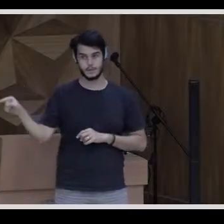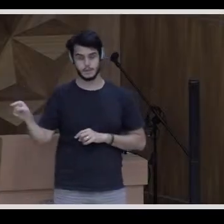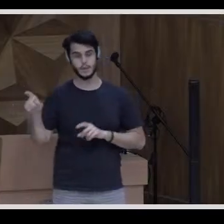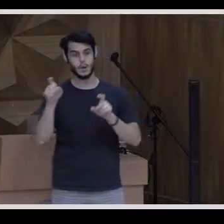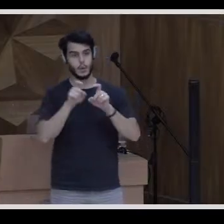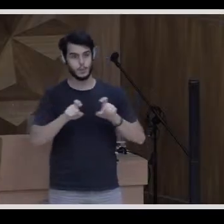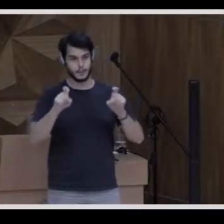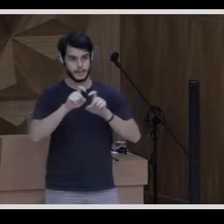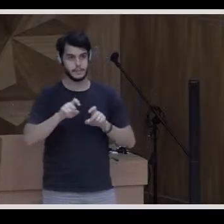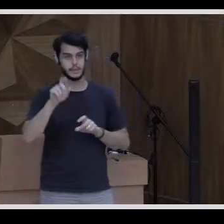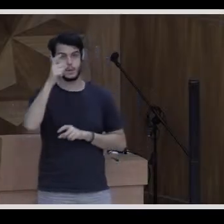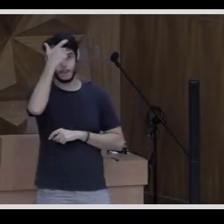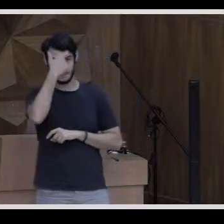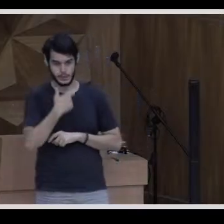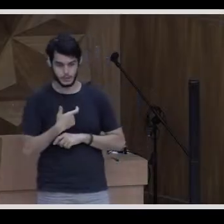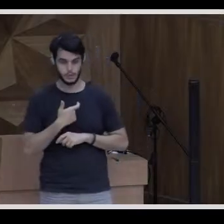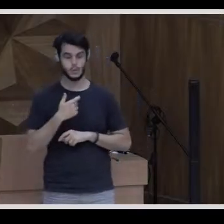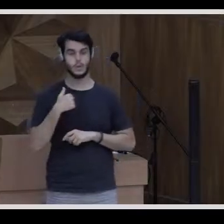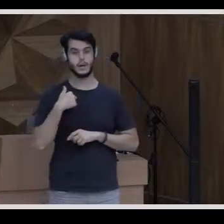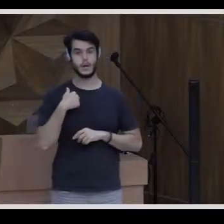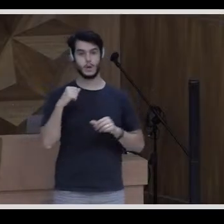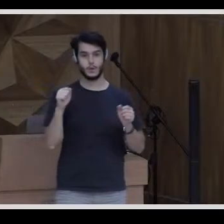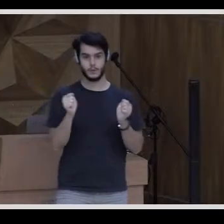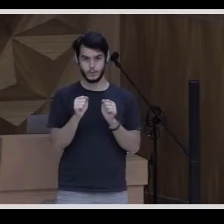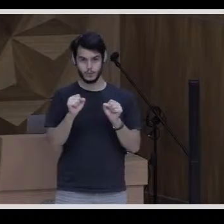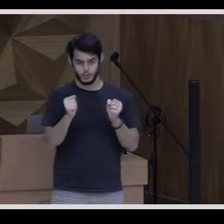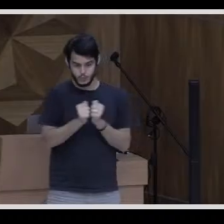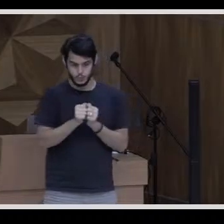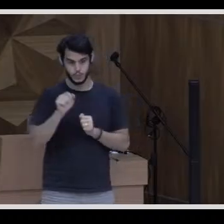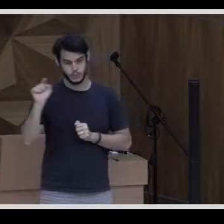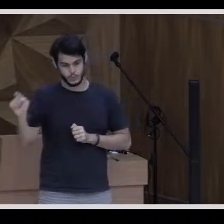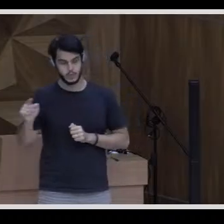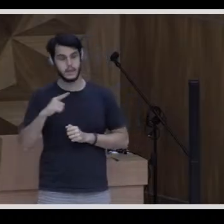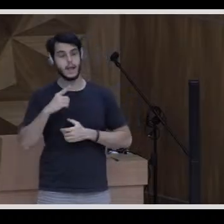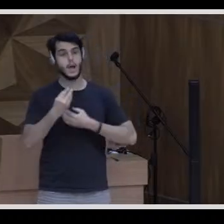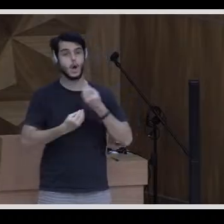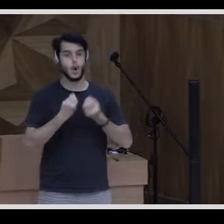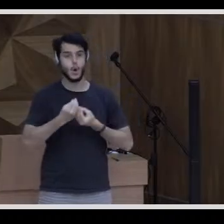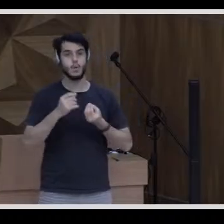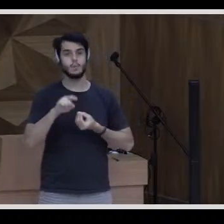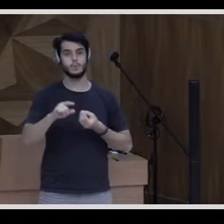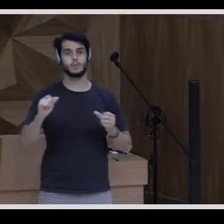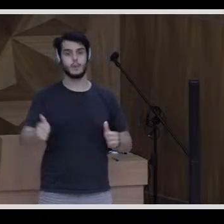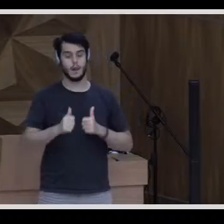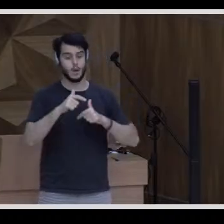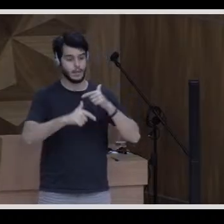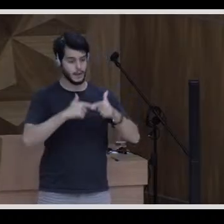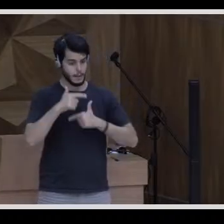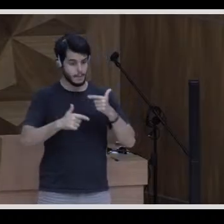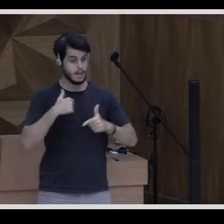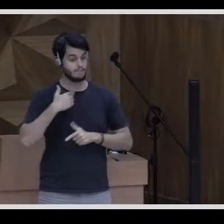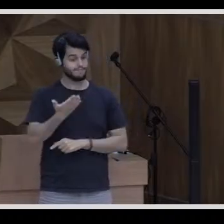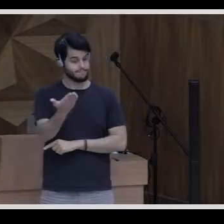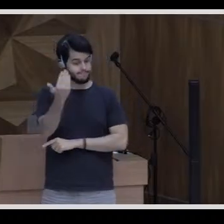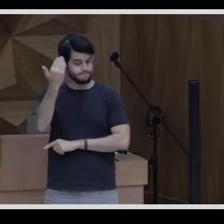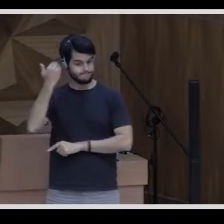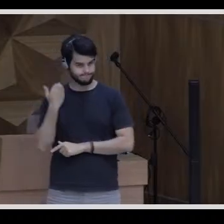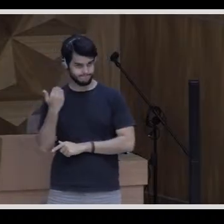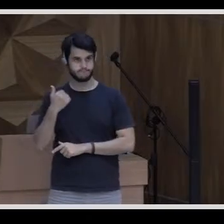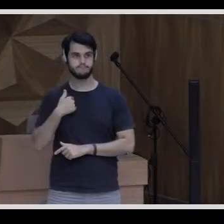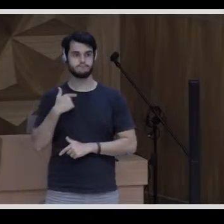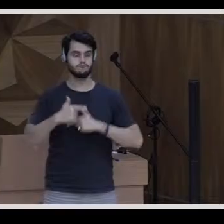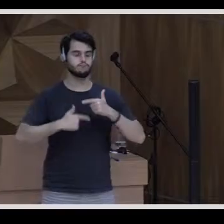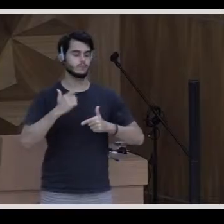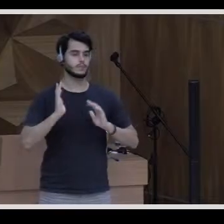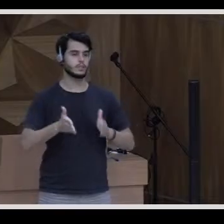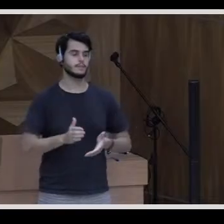And really that stems from the work I've done in the past. So some people will kind of know me as a